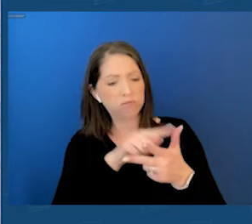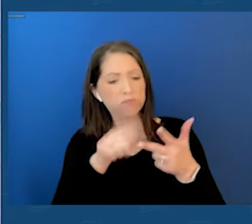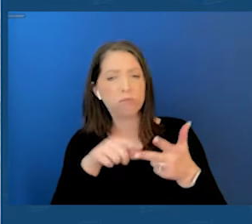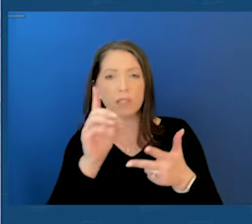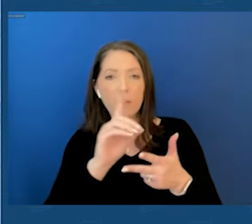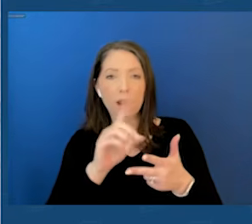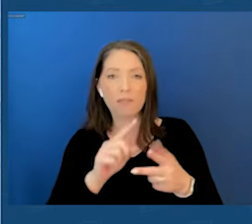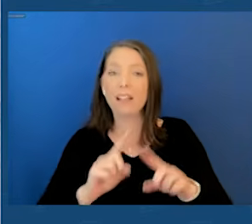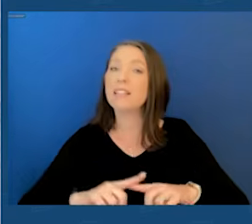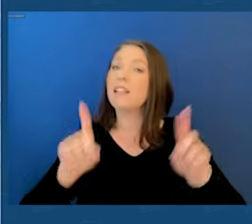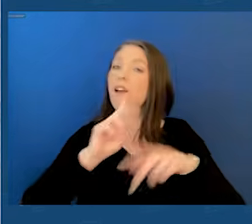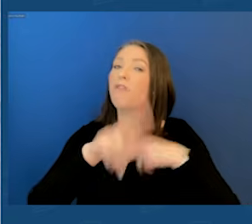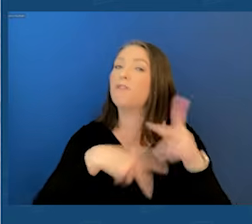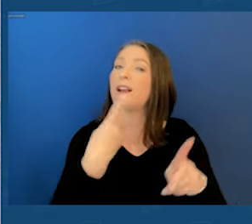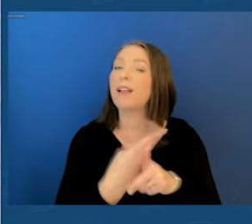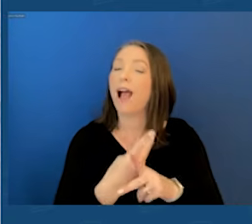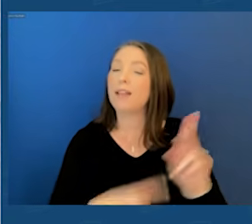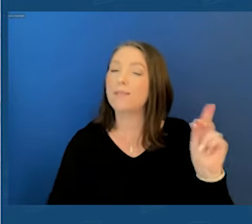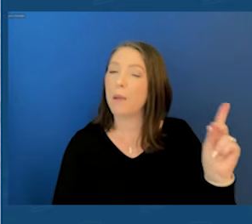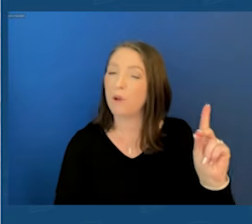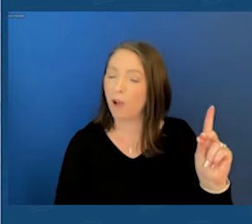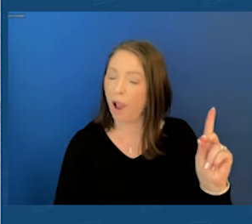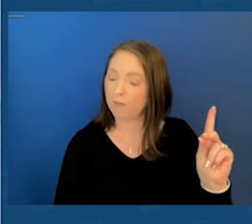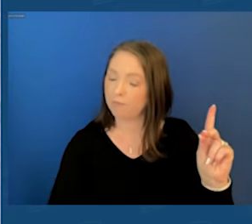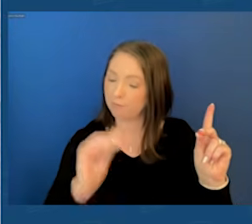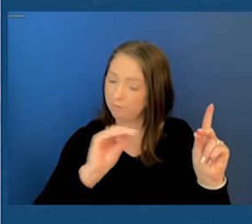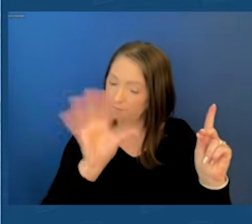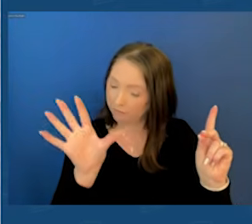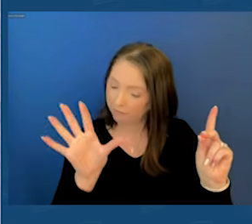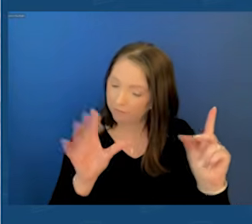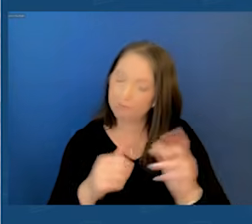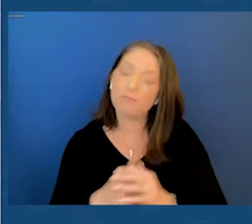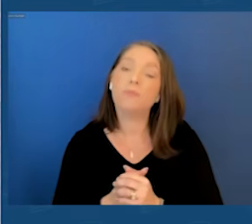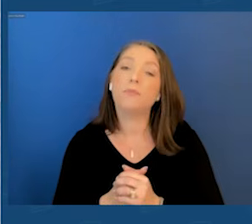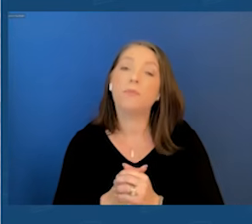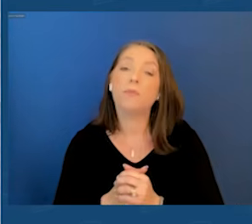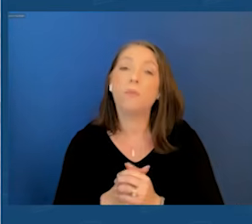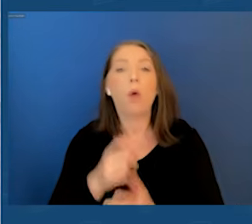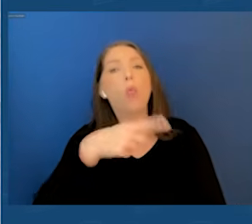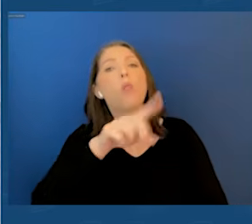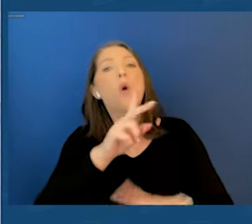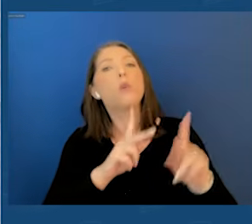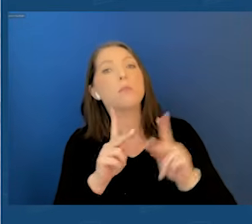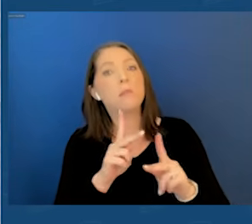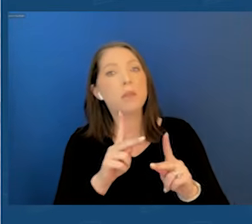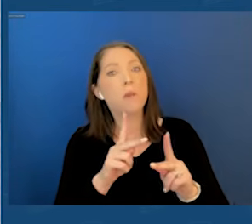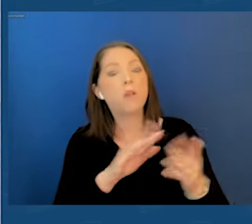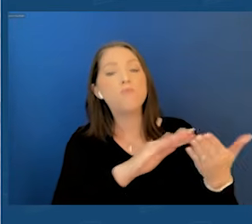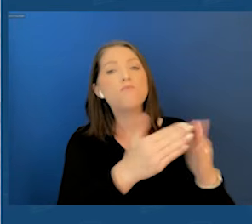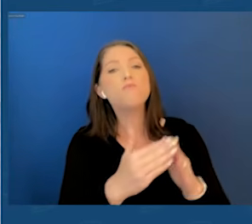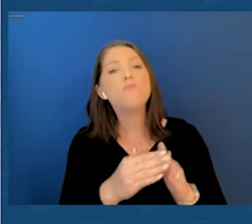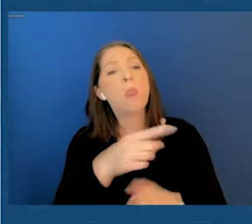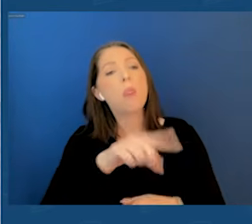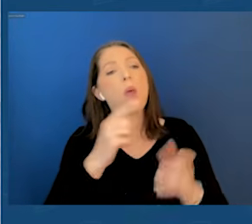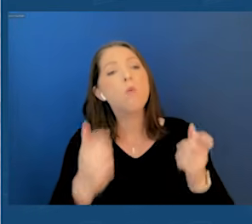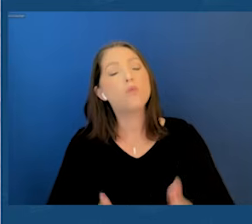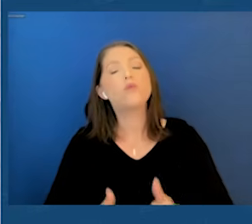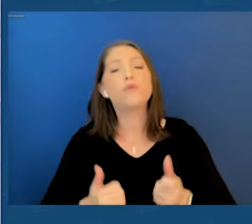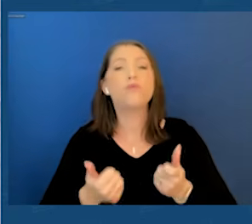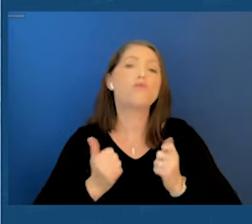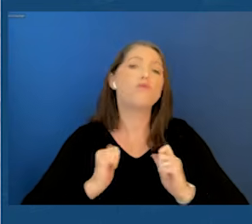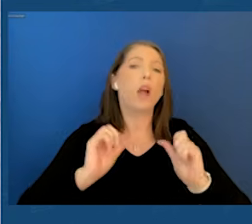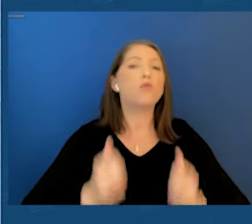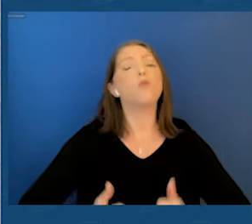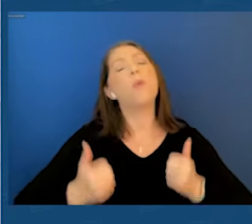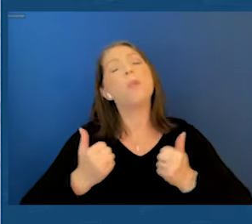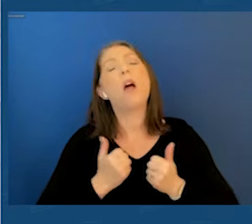of Democrat, let's be clear. But those people in Seneca Village tried to live a life. They lived a middle-class